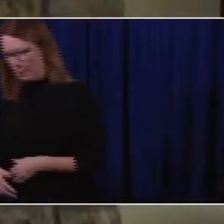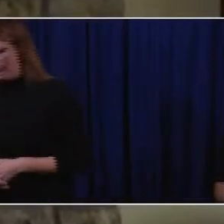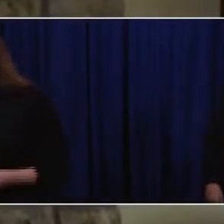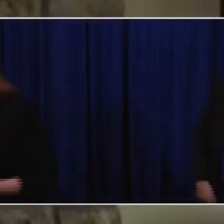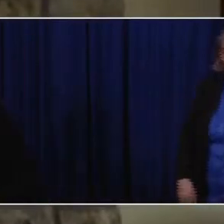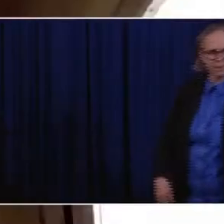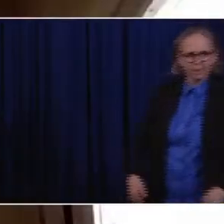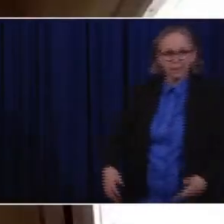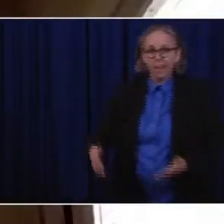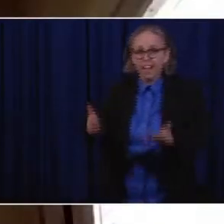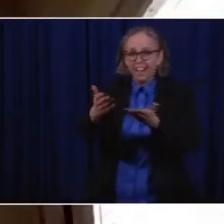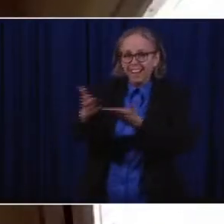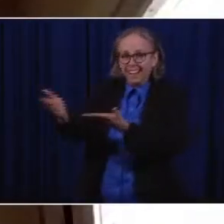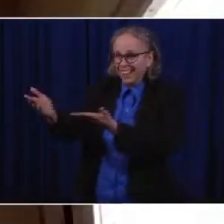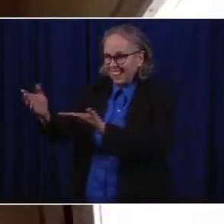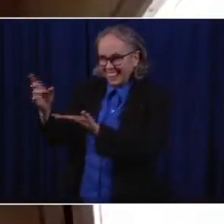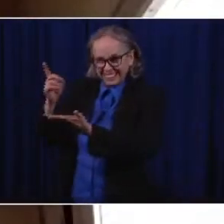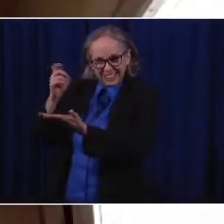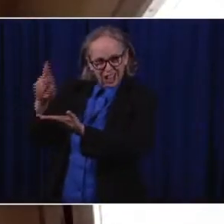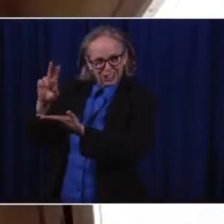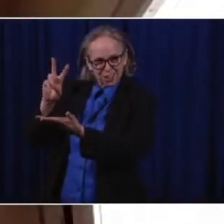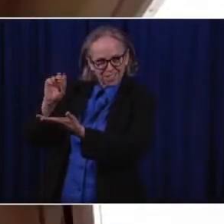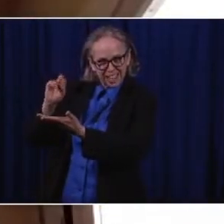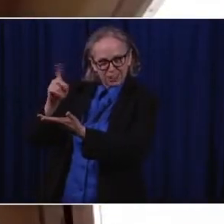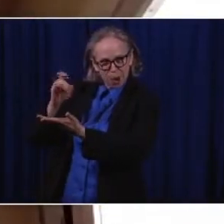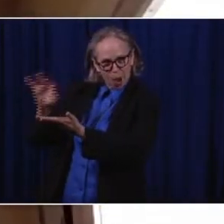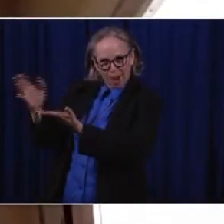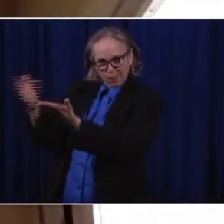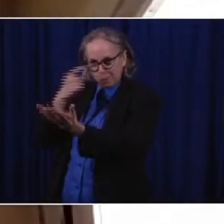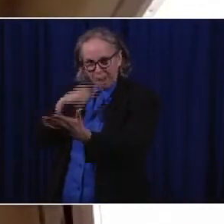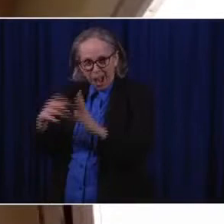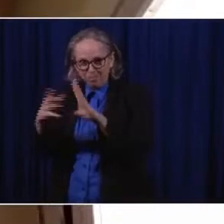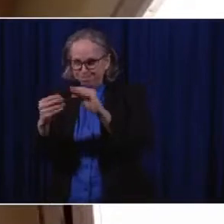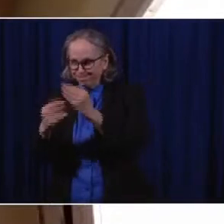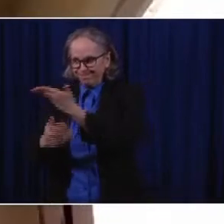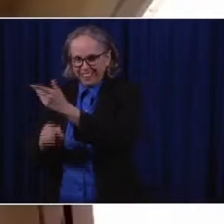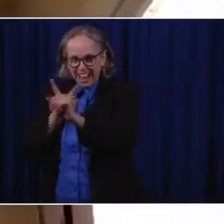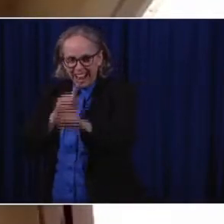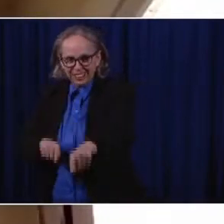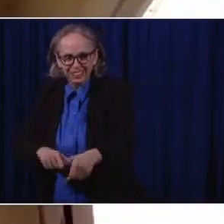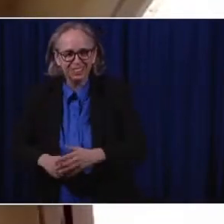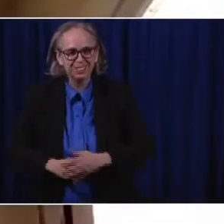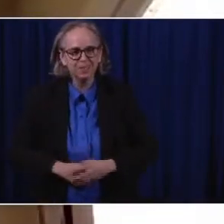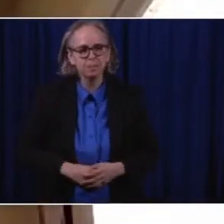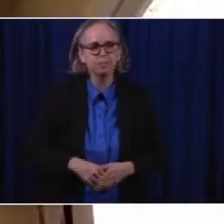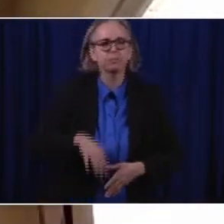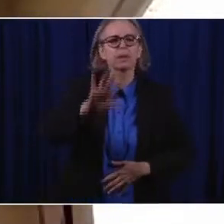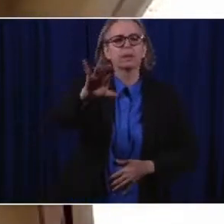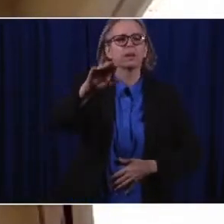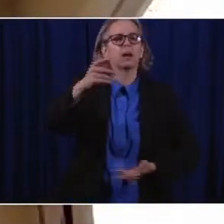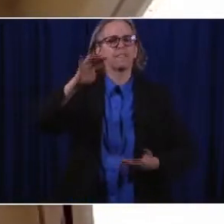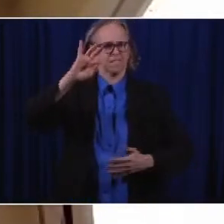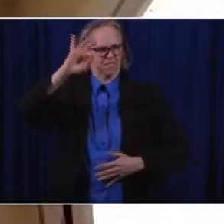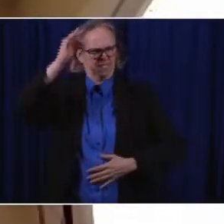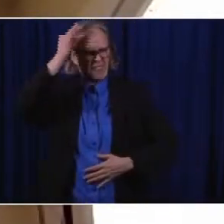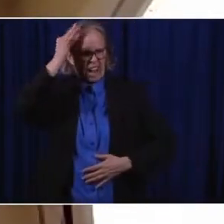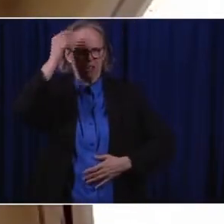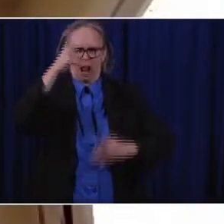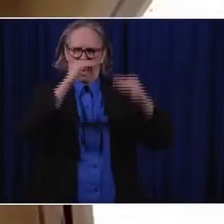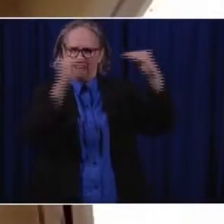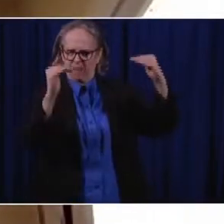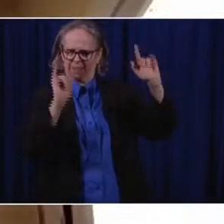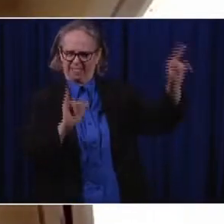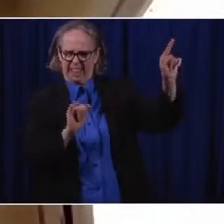Yes. So the authorities from at the federal level have provided us with a